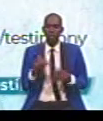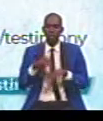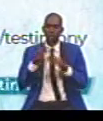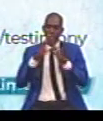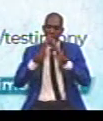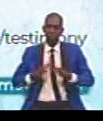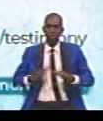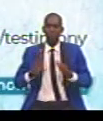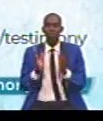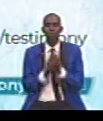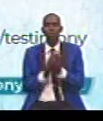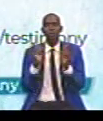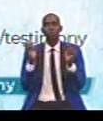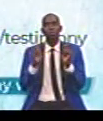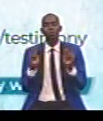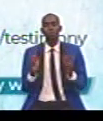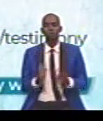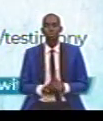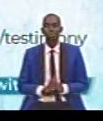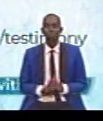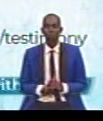Hallelujah."